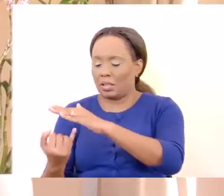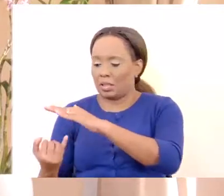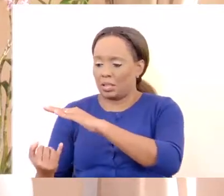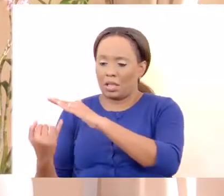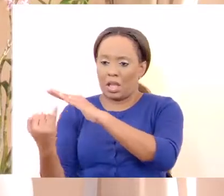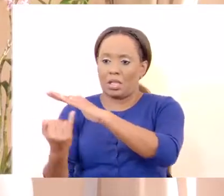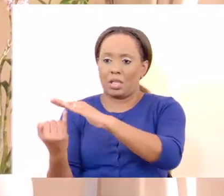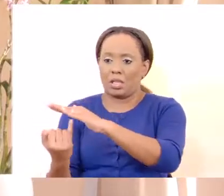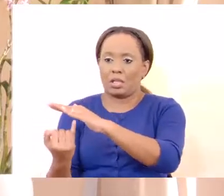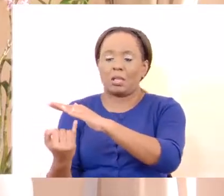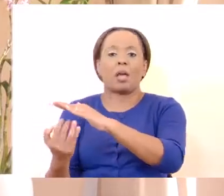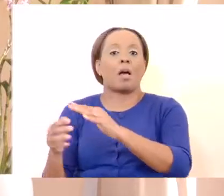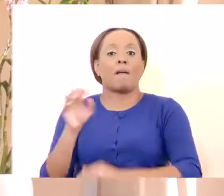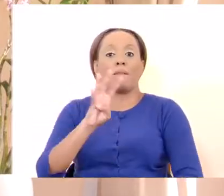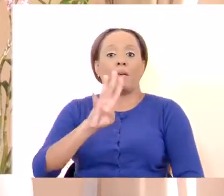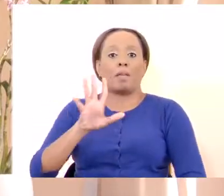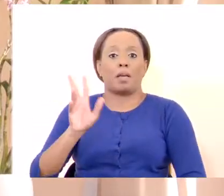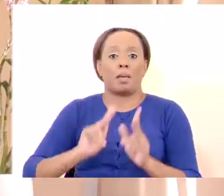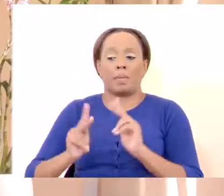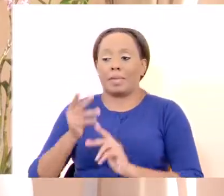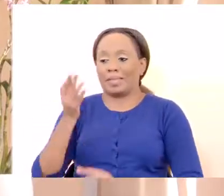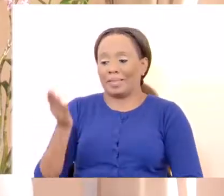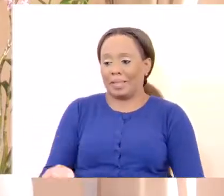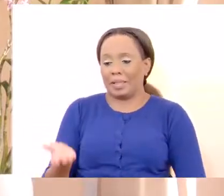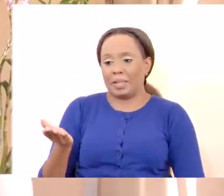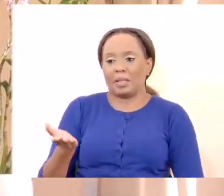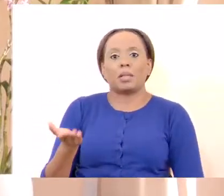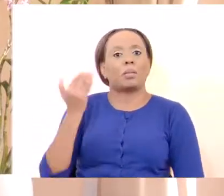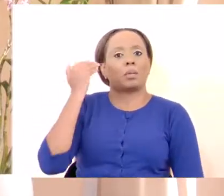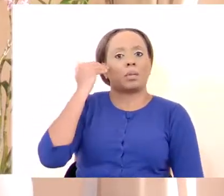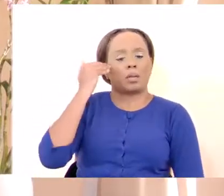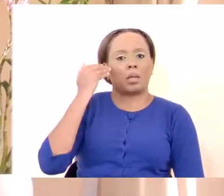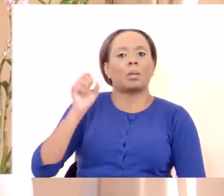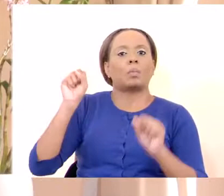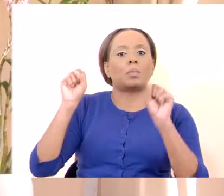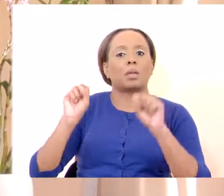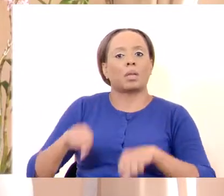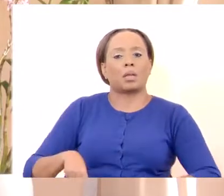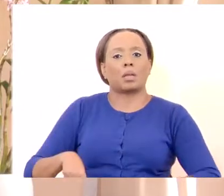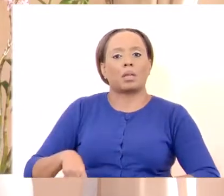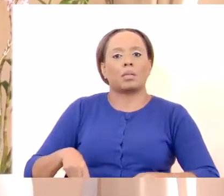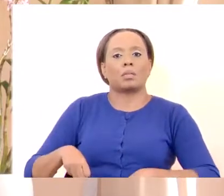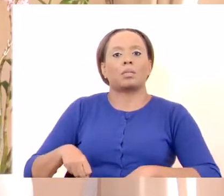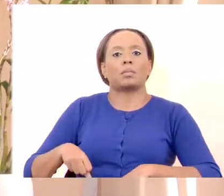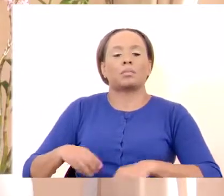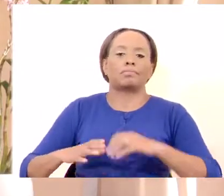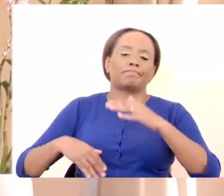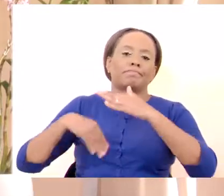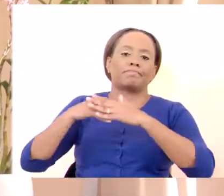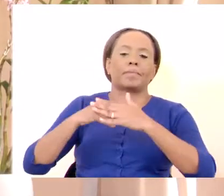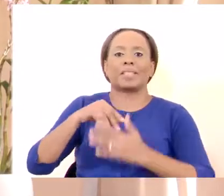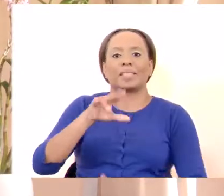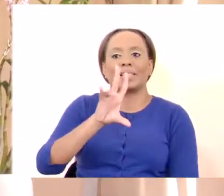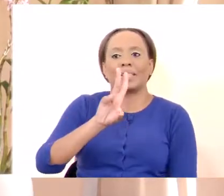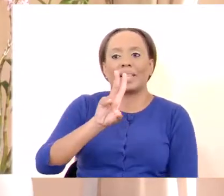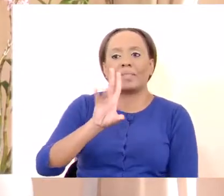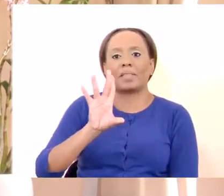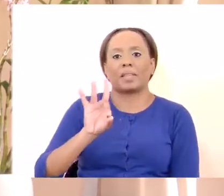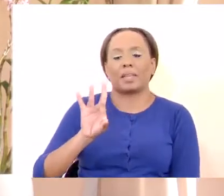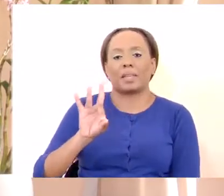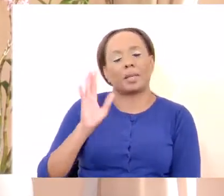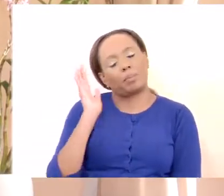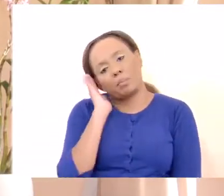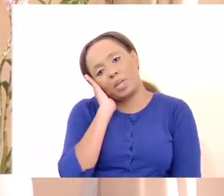45 persons there, and you would recall that we have a capacity of 78